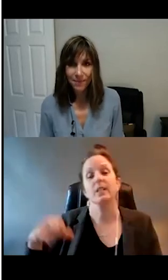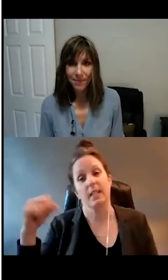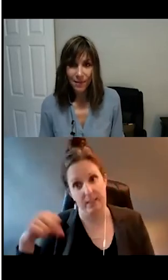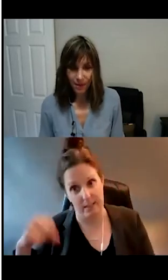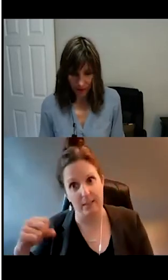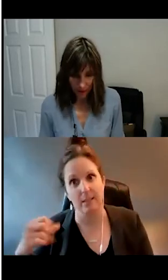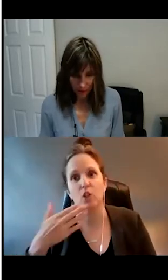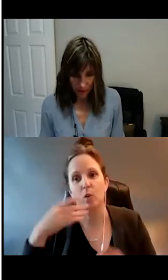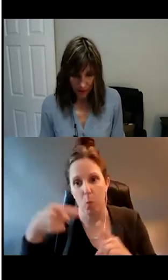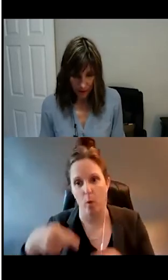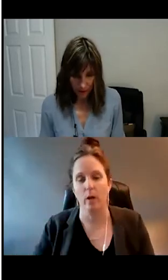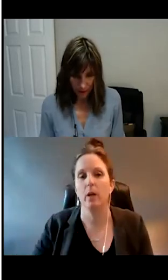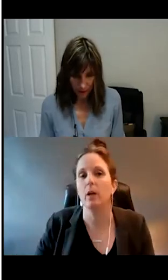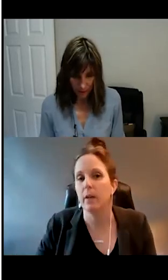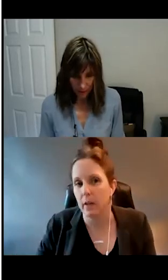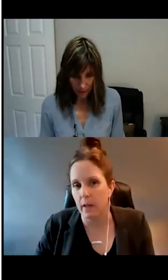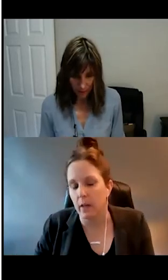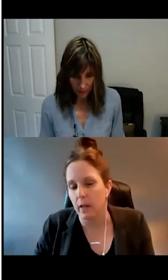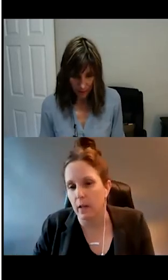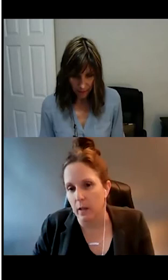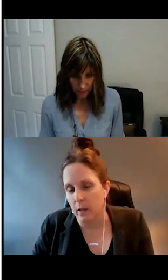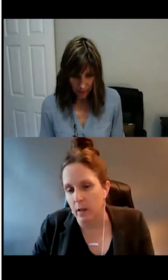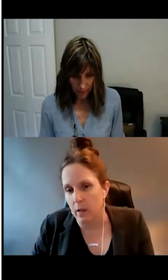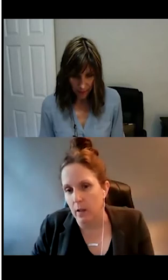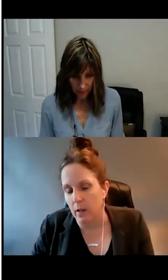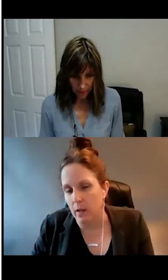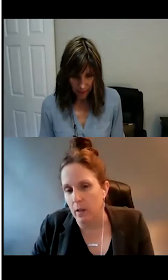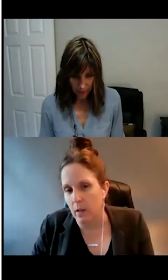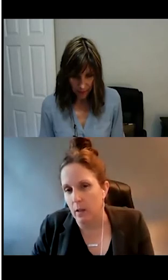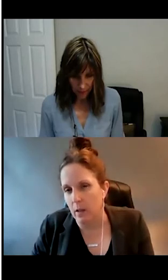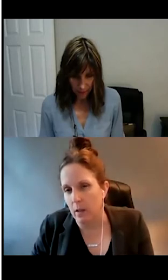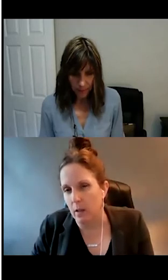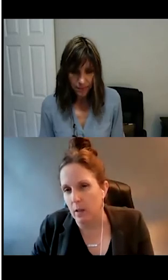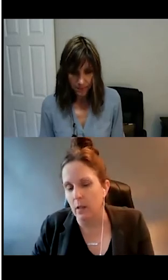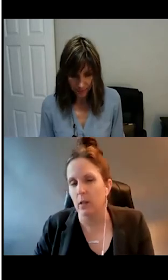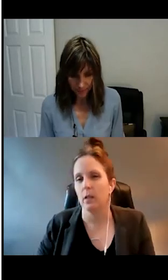great. Incentive smoking cessations for CLSs and leadership.